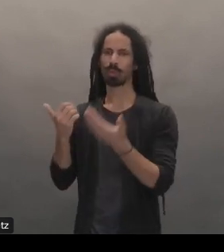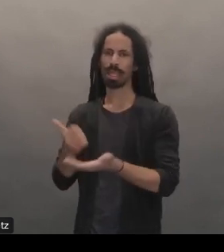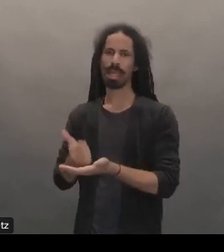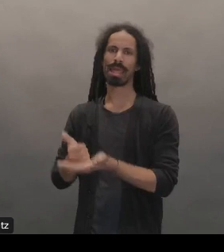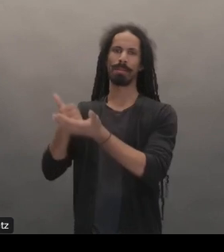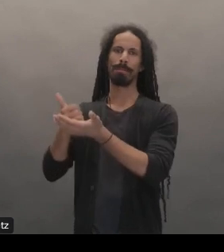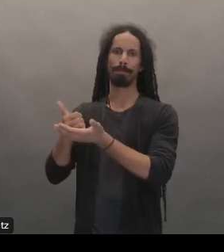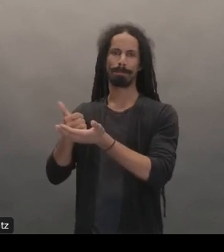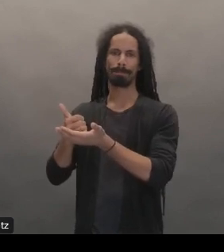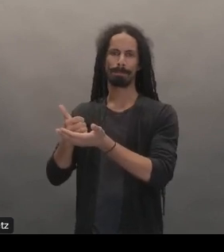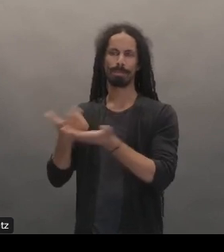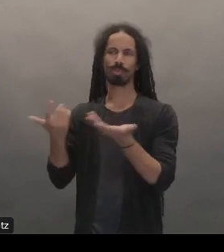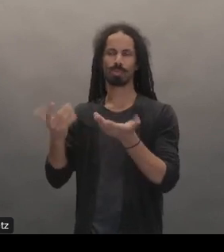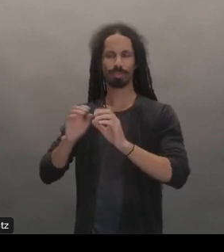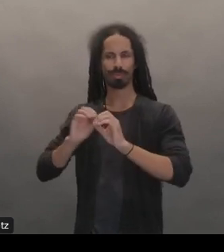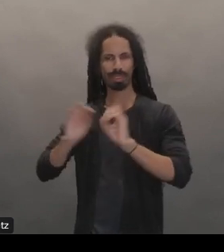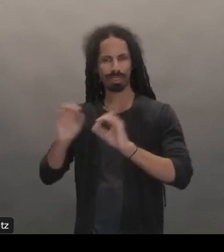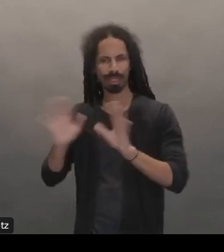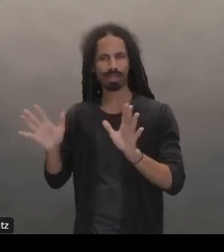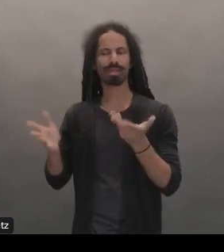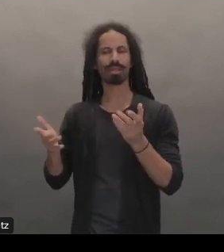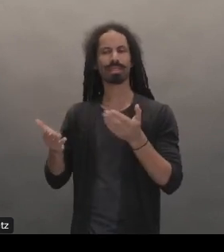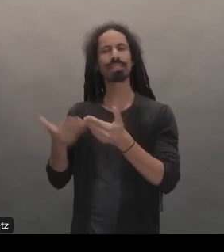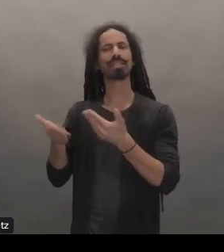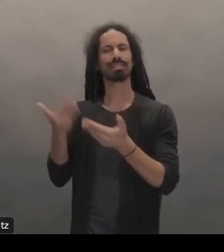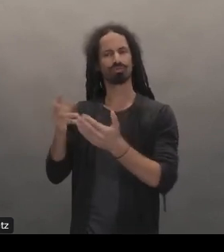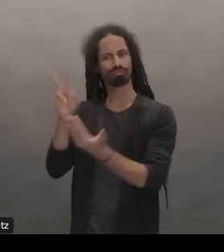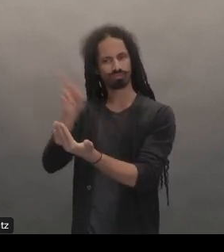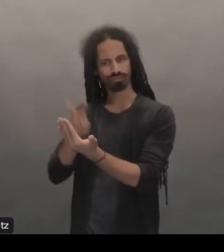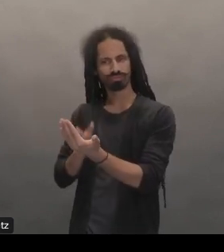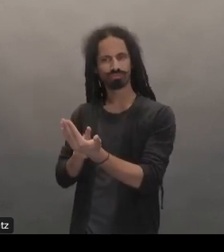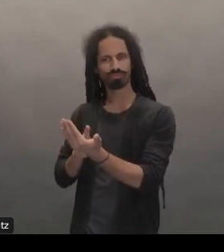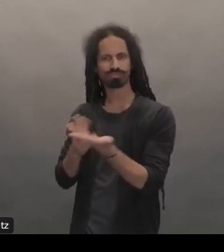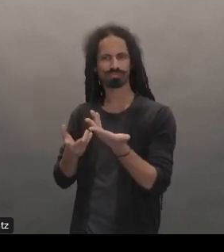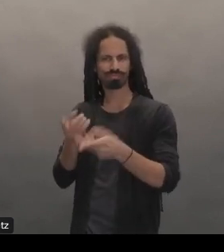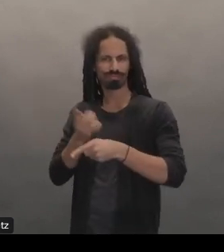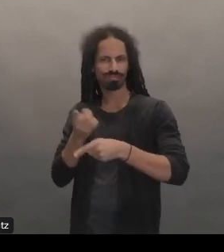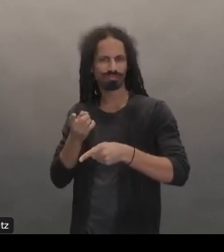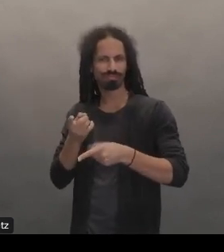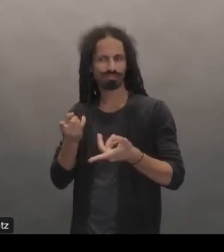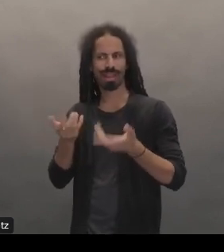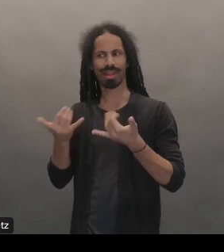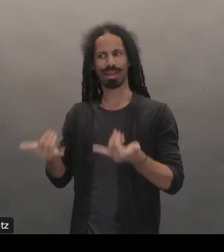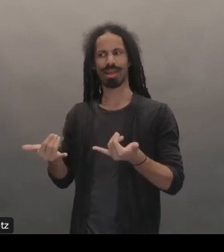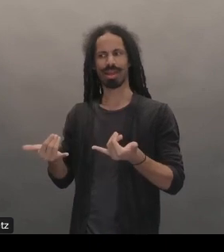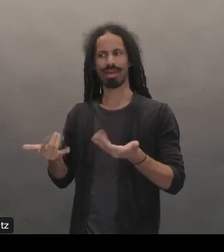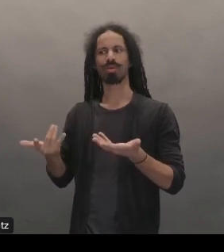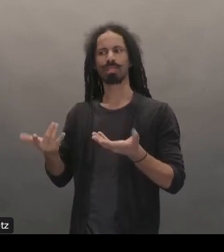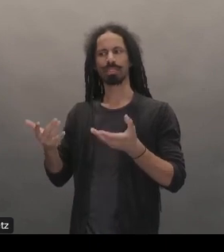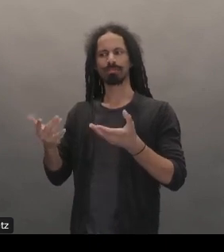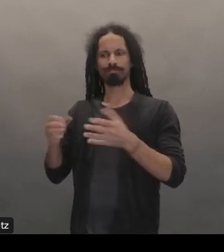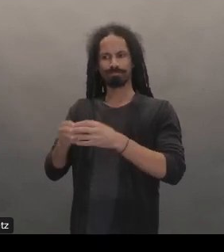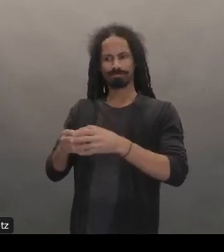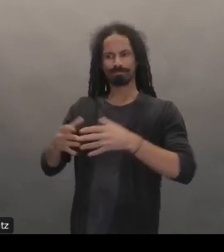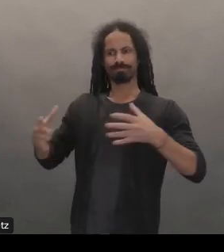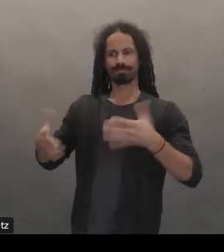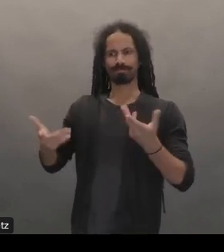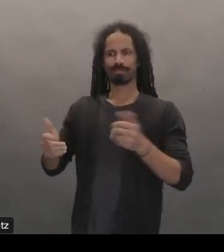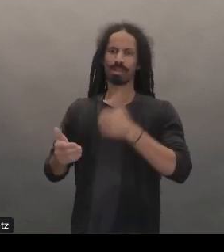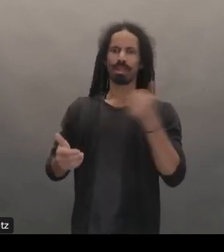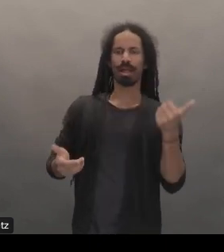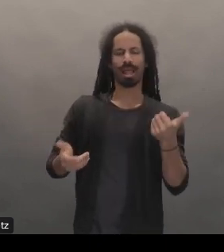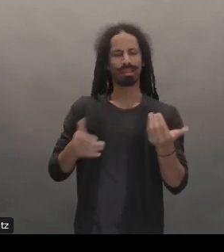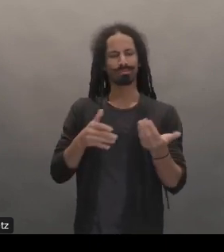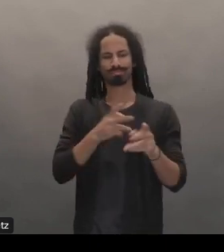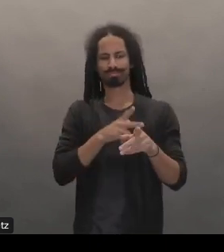help, right, with the clarity and the ease of reading. You can imagine that. And now expand that to other institutions and other fields of research,